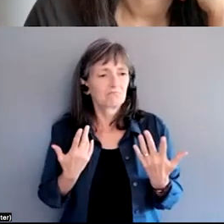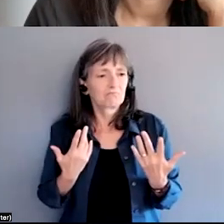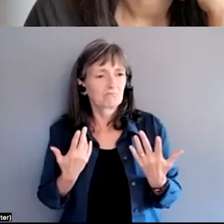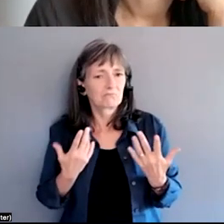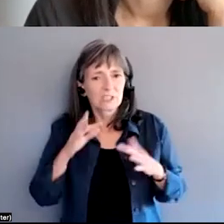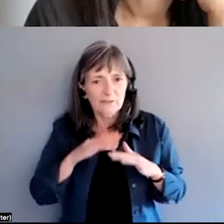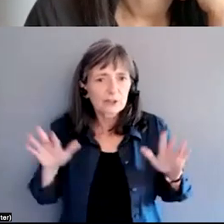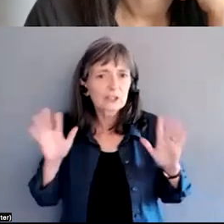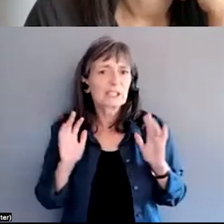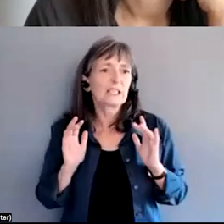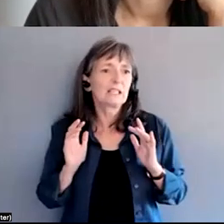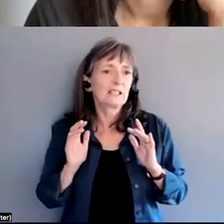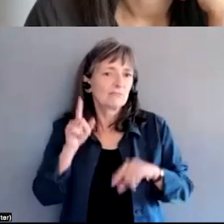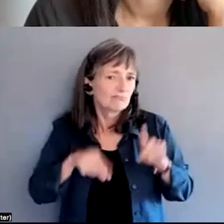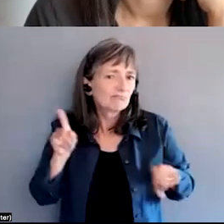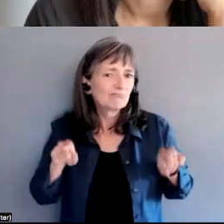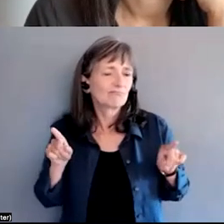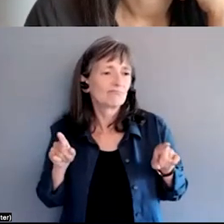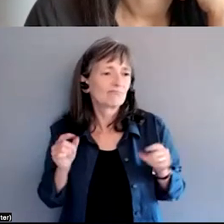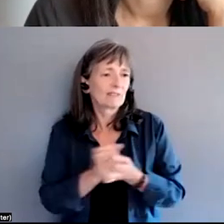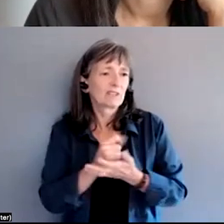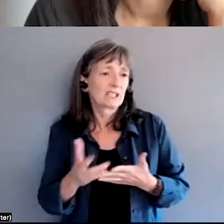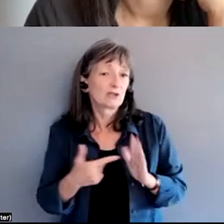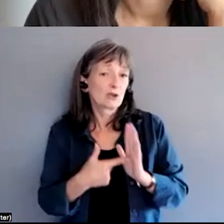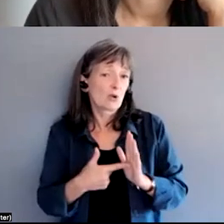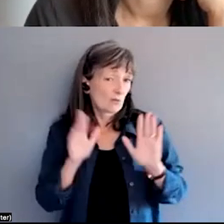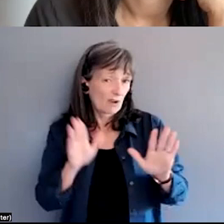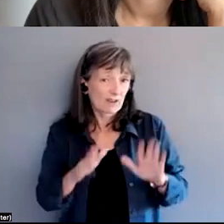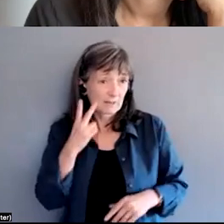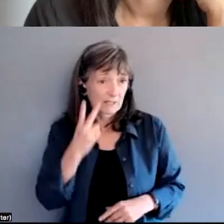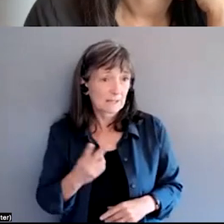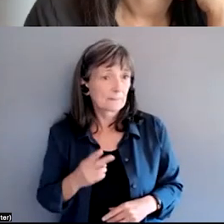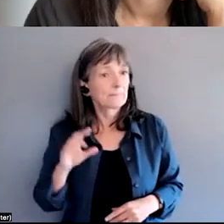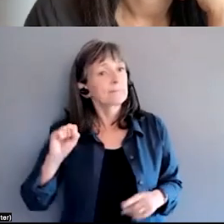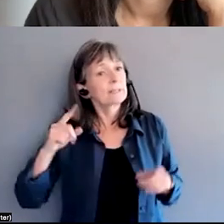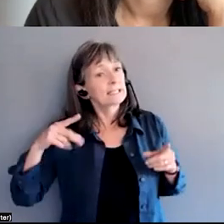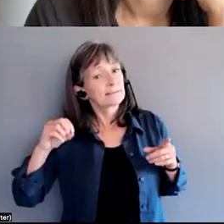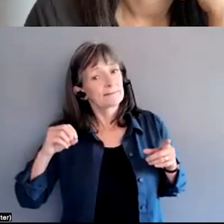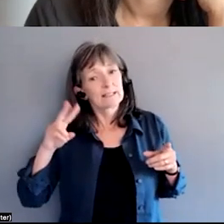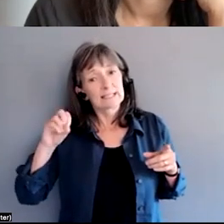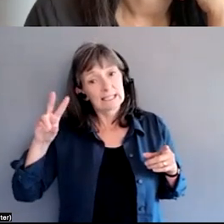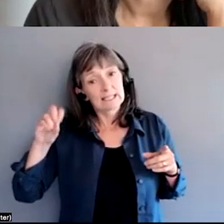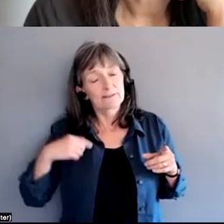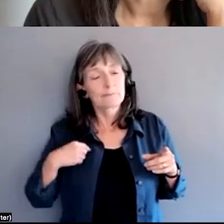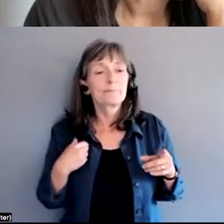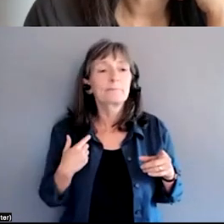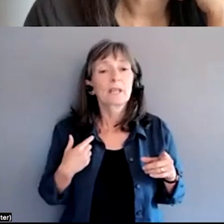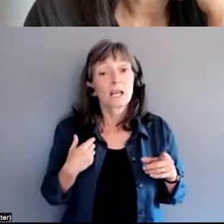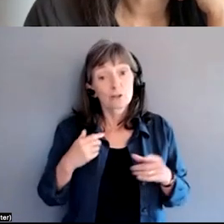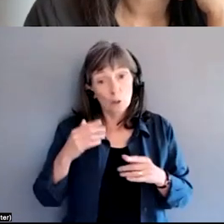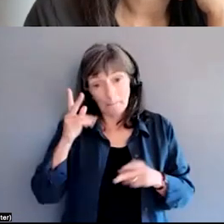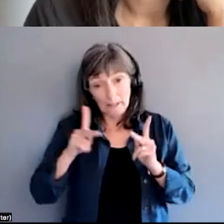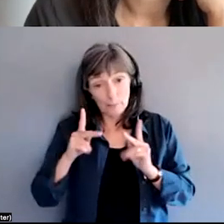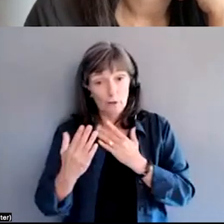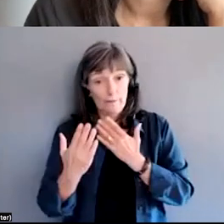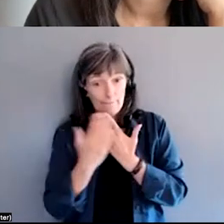diversity and everything like that. So that's great. In terms of putting people on covers, forgive me